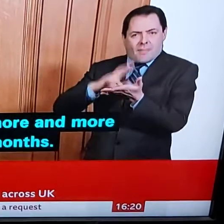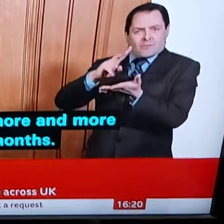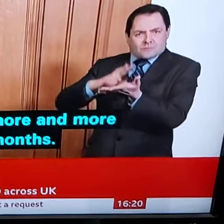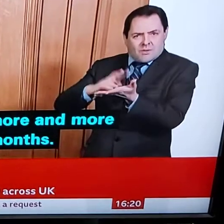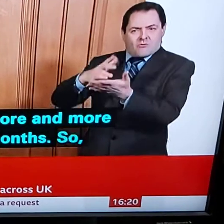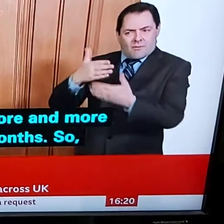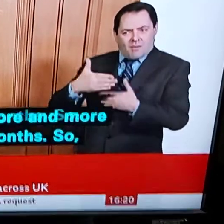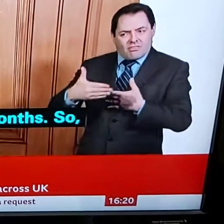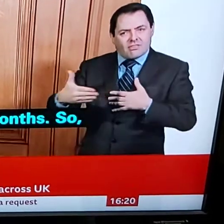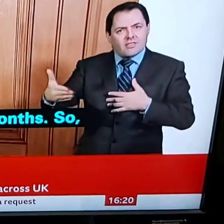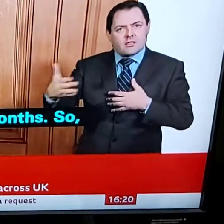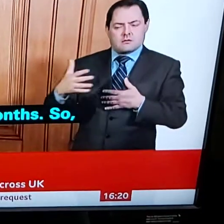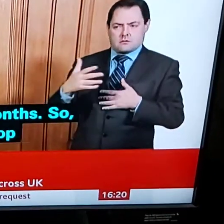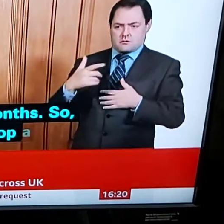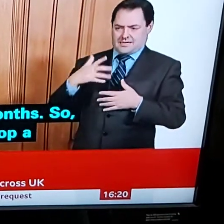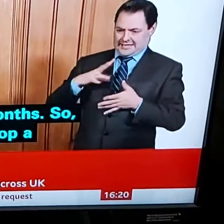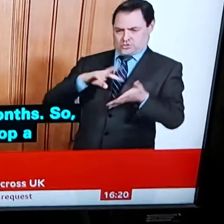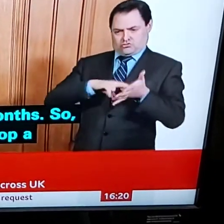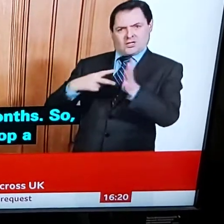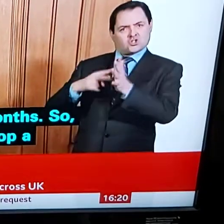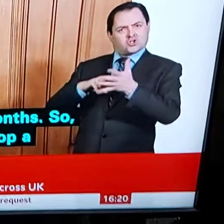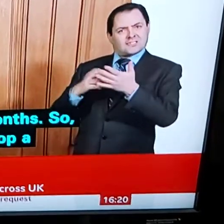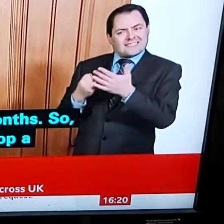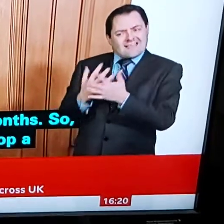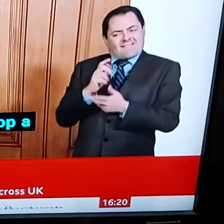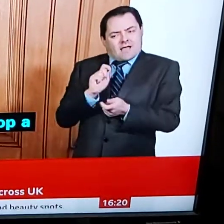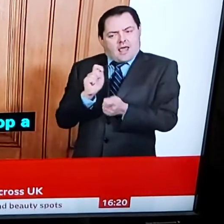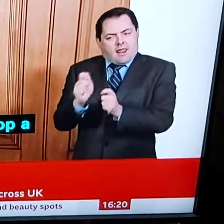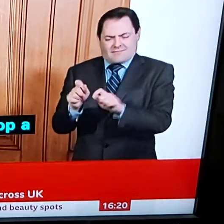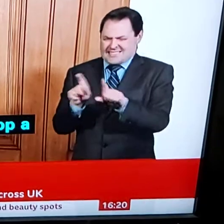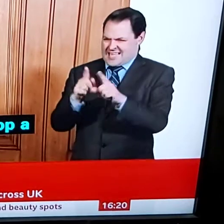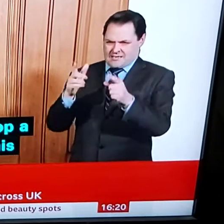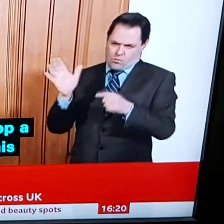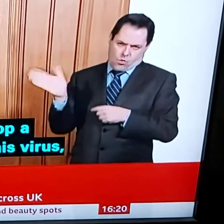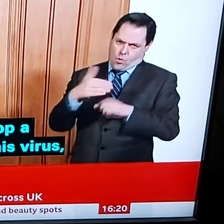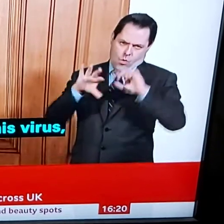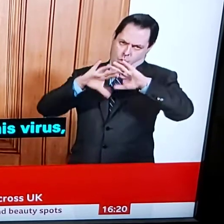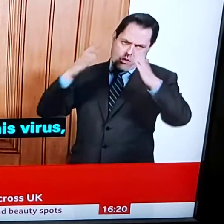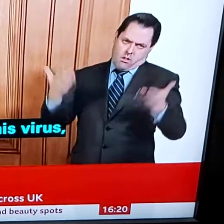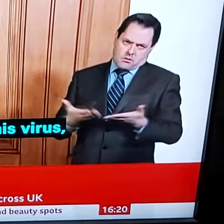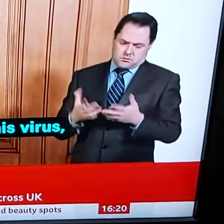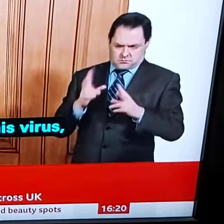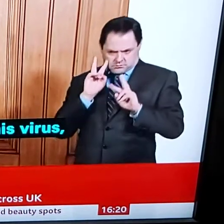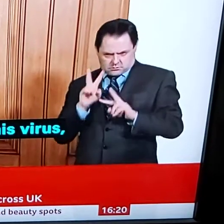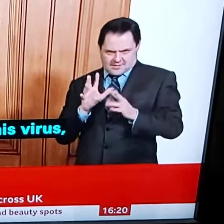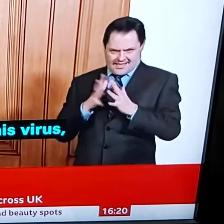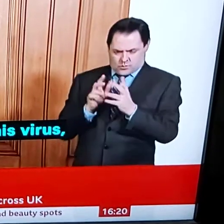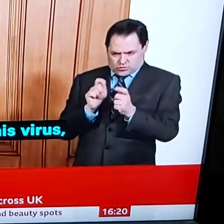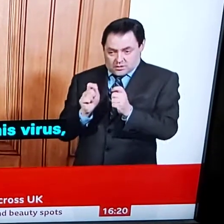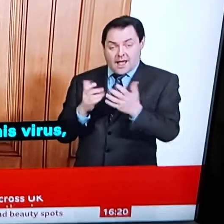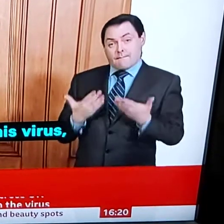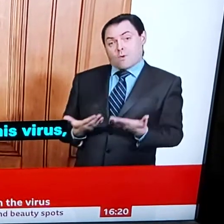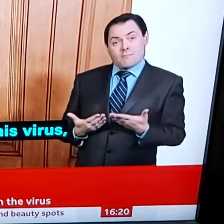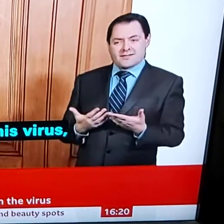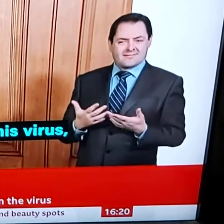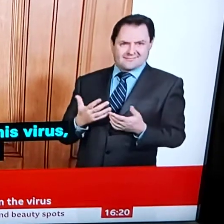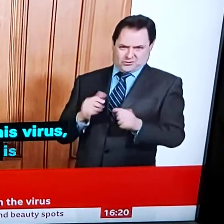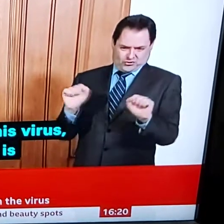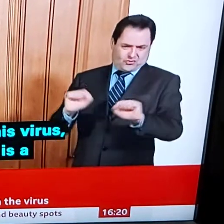a strategy for coping with this virus, as will all countries. But it's a bit too early yet to say exactly what